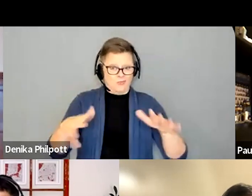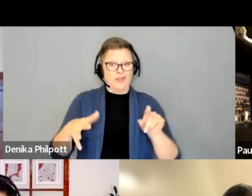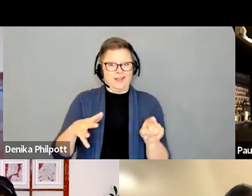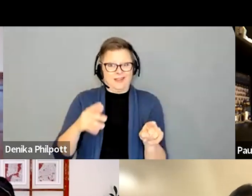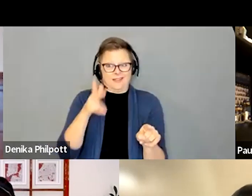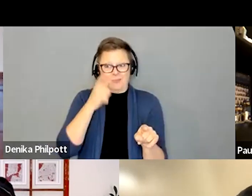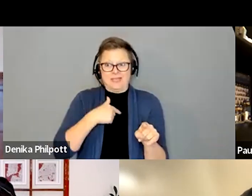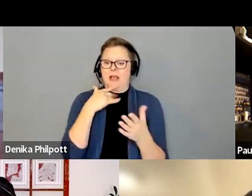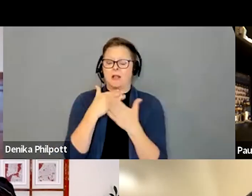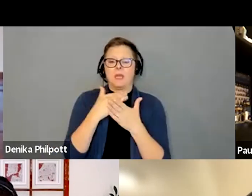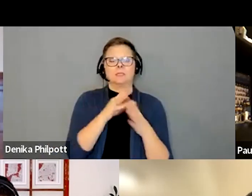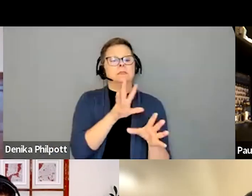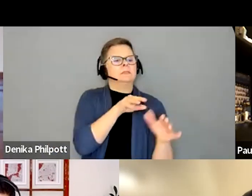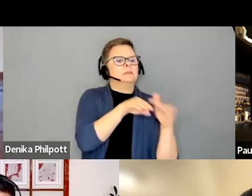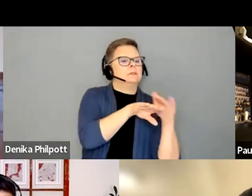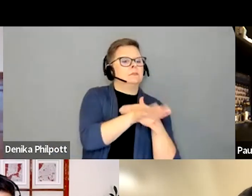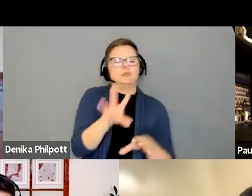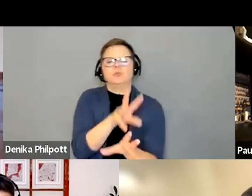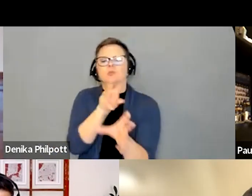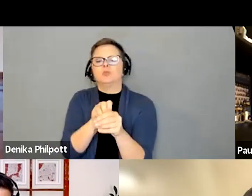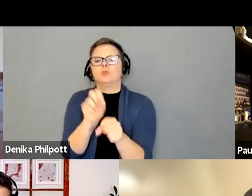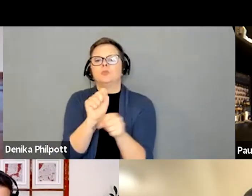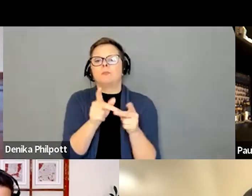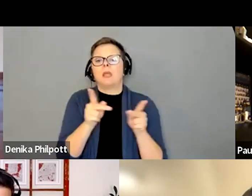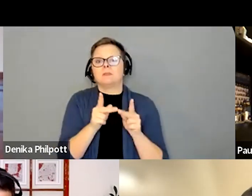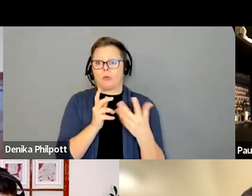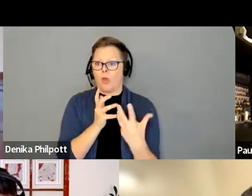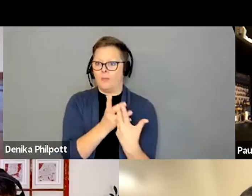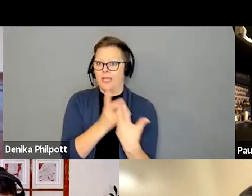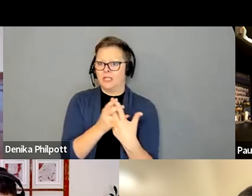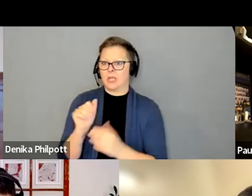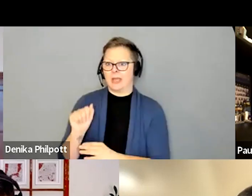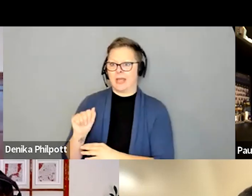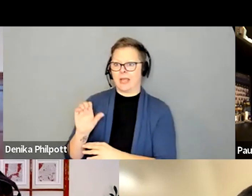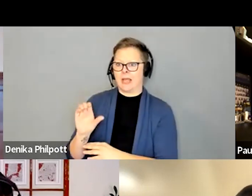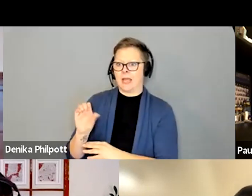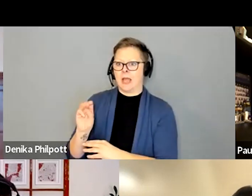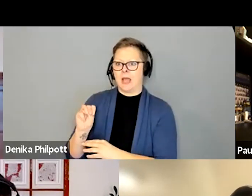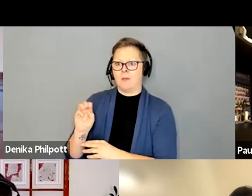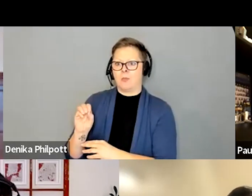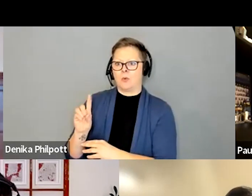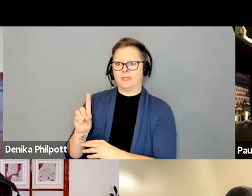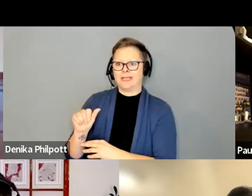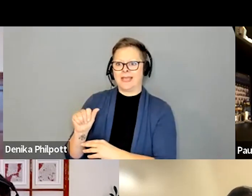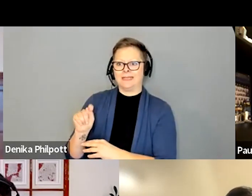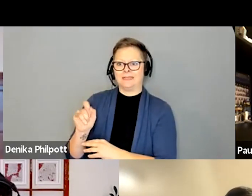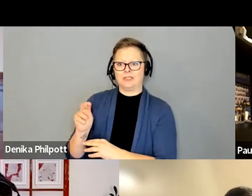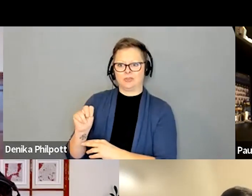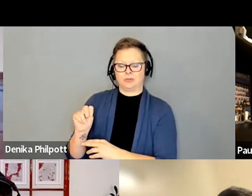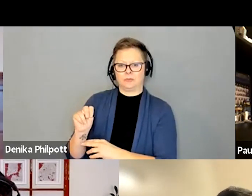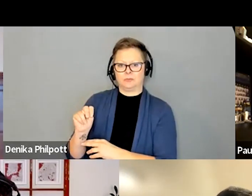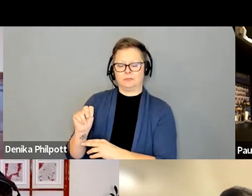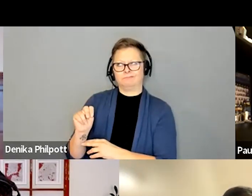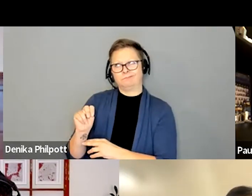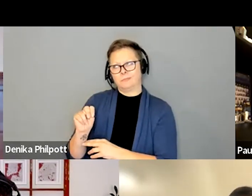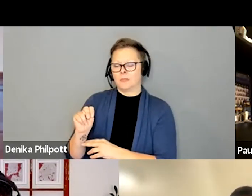accessibility and inclusion in the workplace has heard my problem with the word accommodation. And it comes down to, in order to be accommodated, I have to